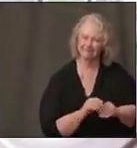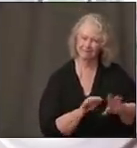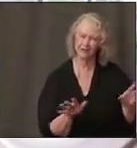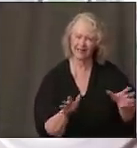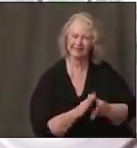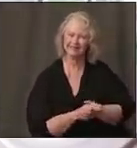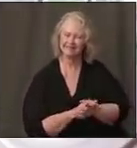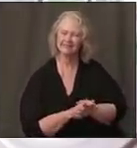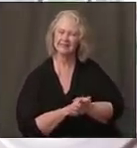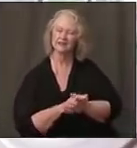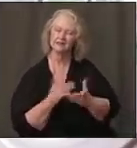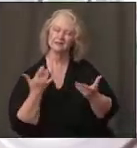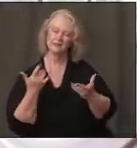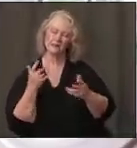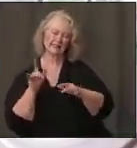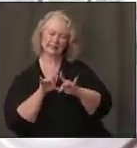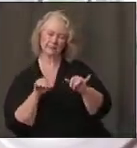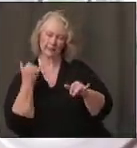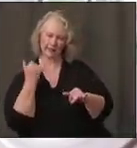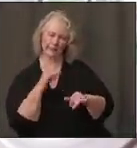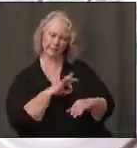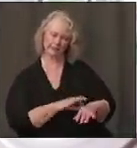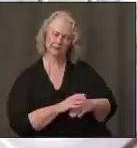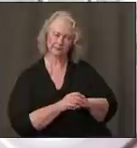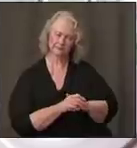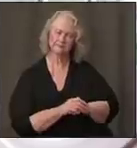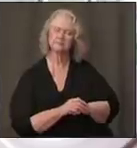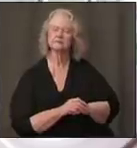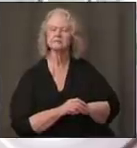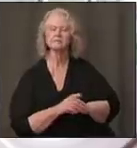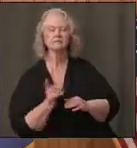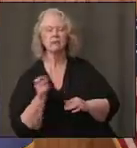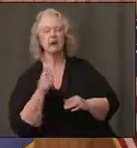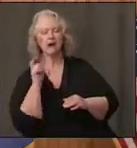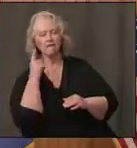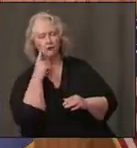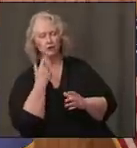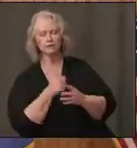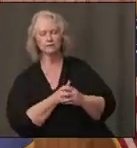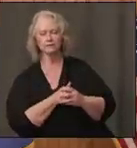our vigilance related to coronavirus. Thanks. And Governor,